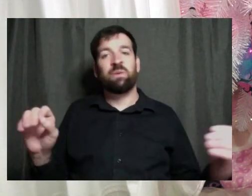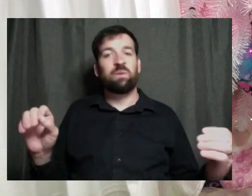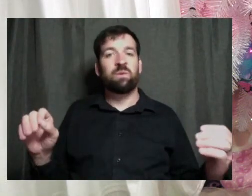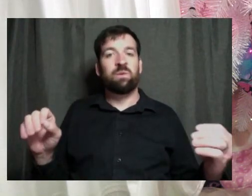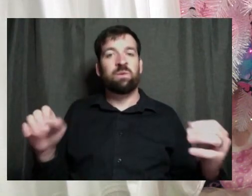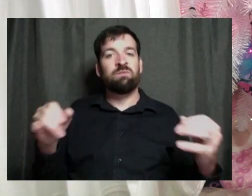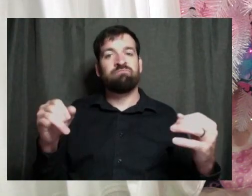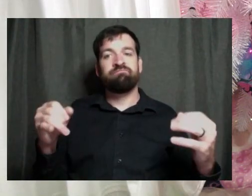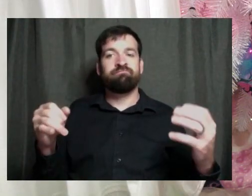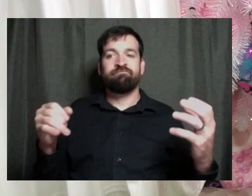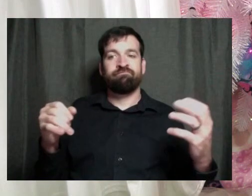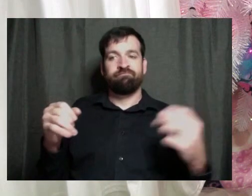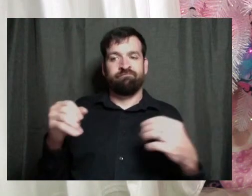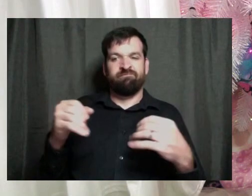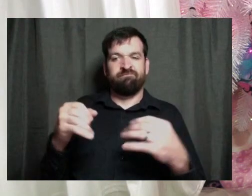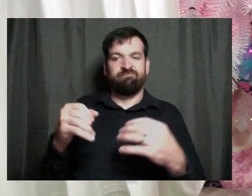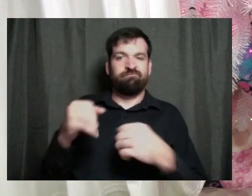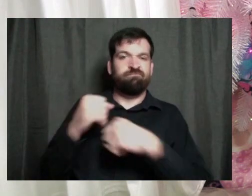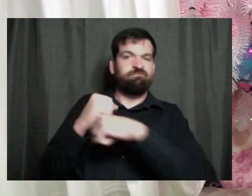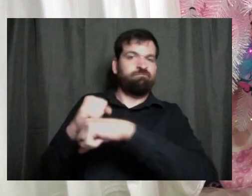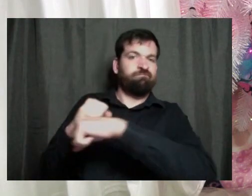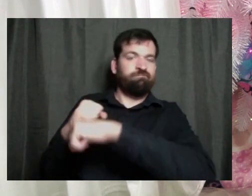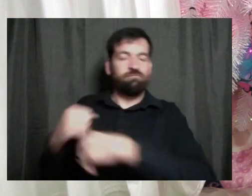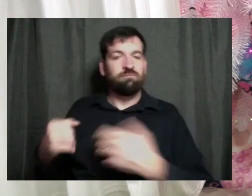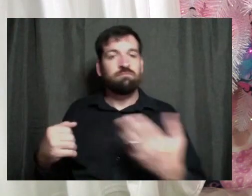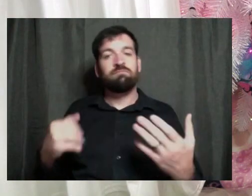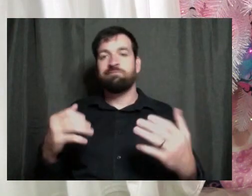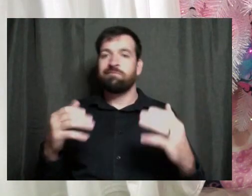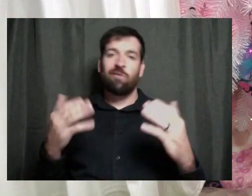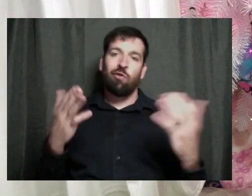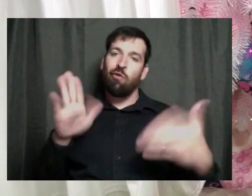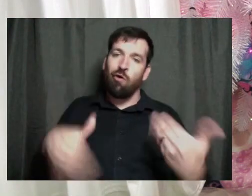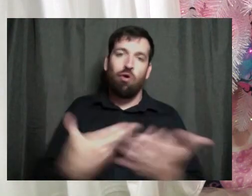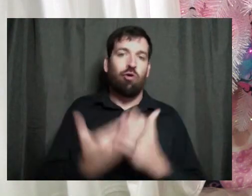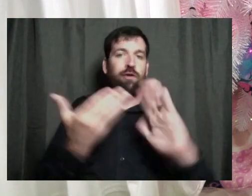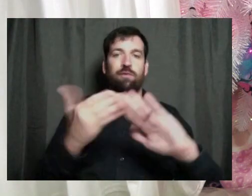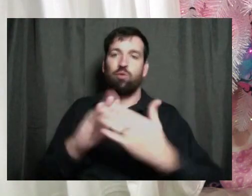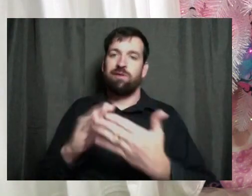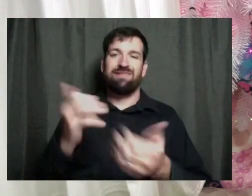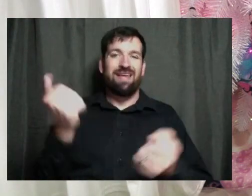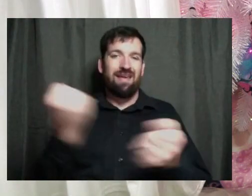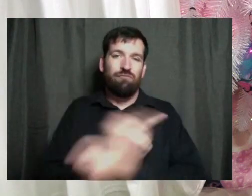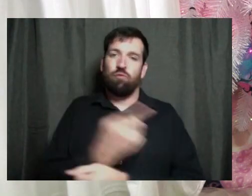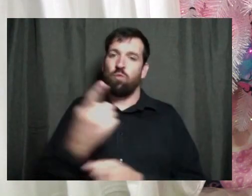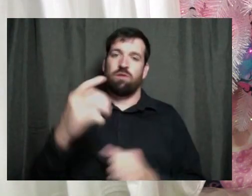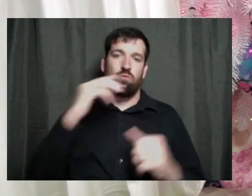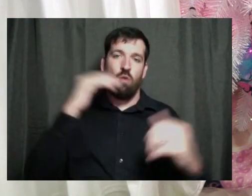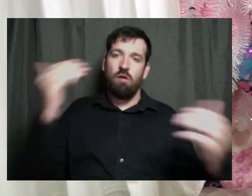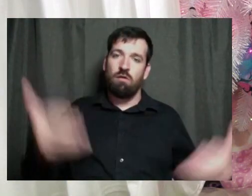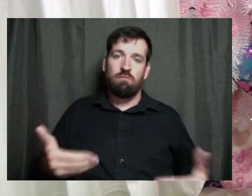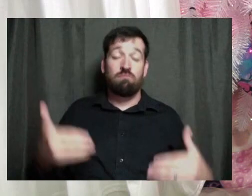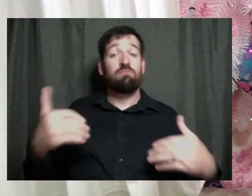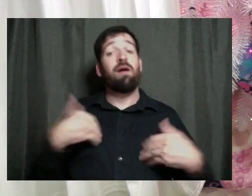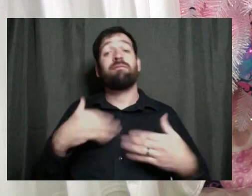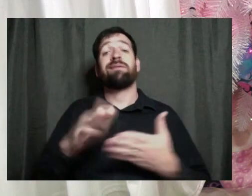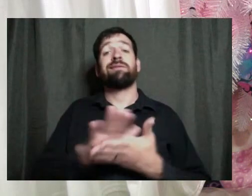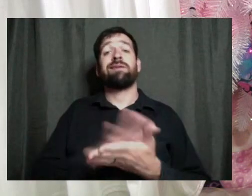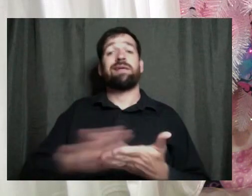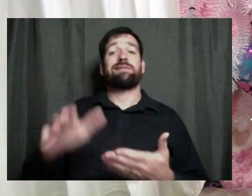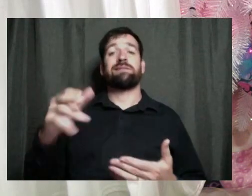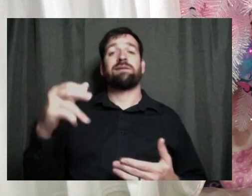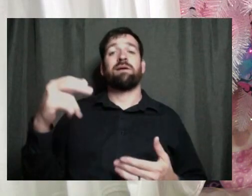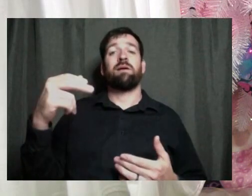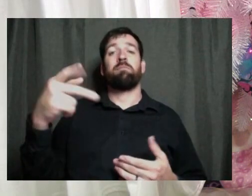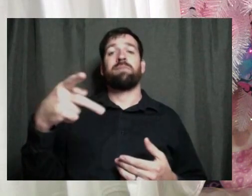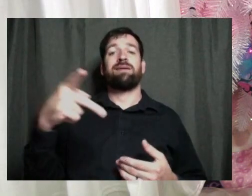Boutique. We serve all communities. All people are welcome. We have a nice PIN or patient in need fund